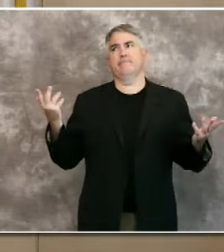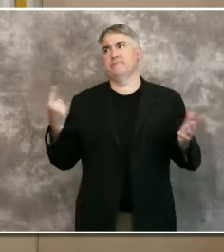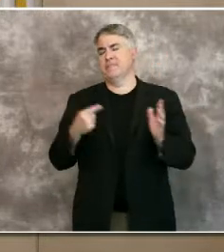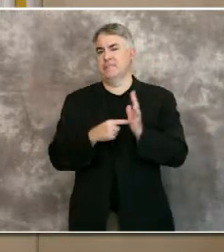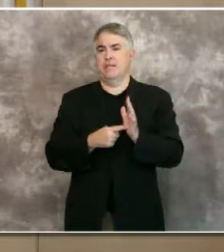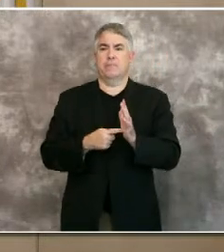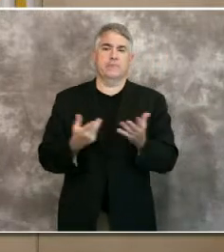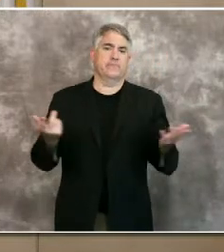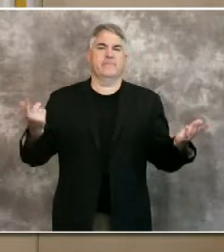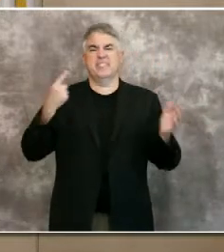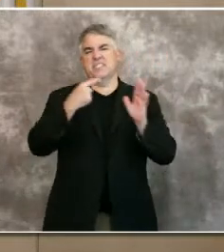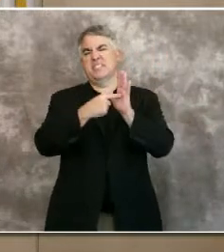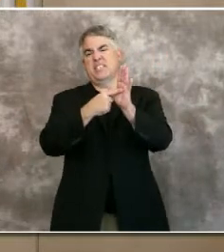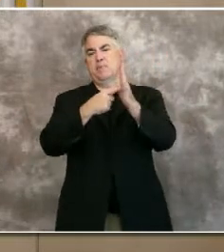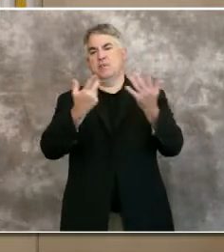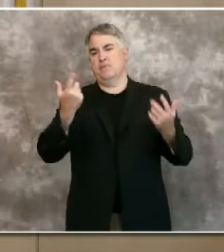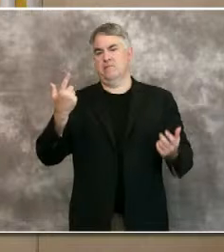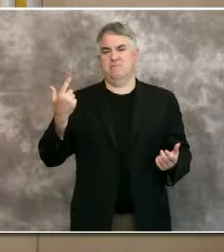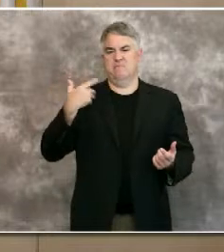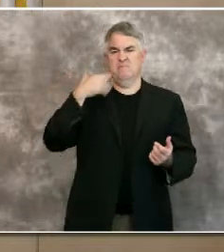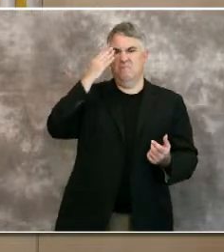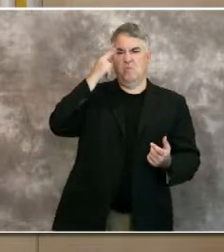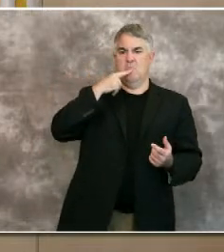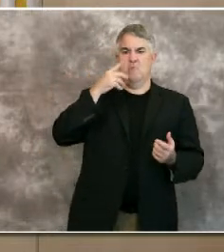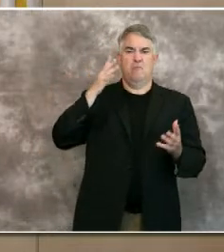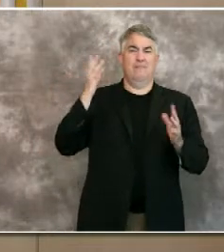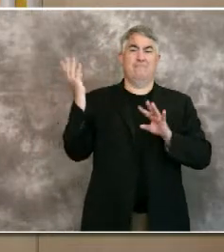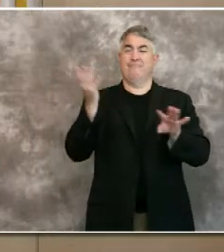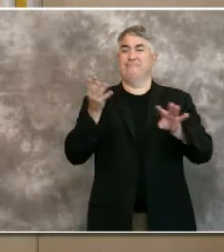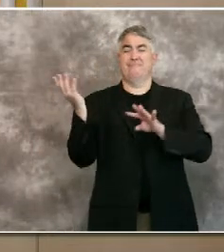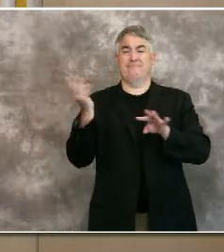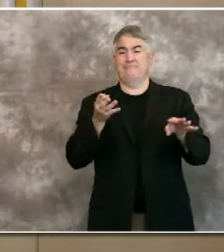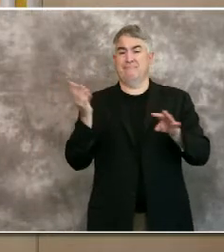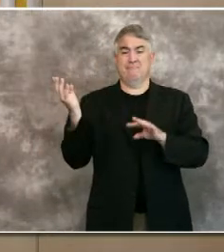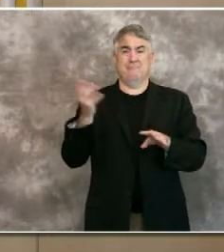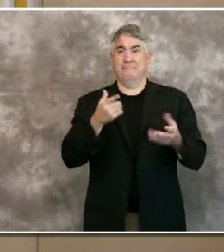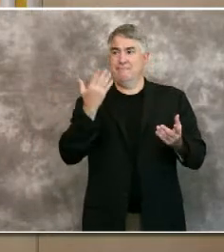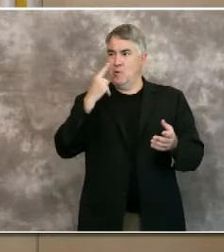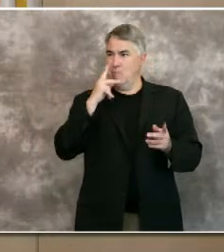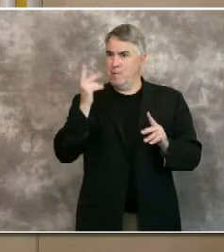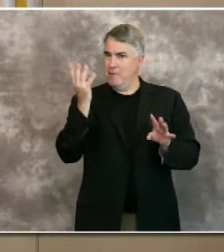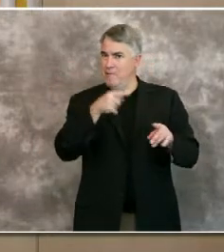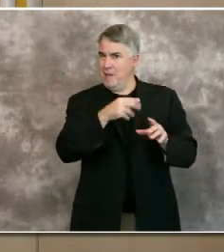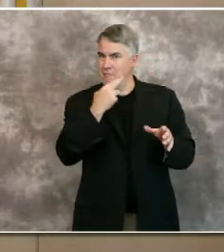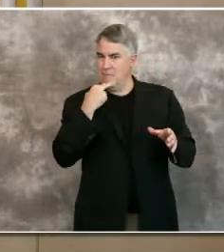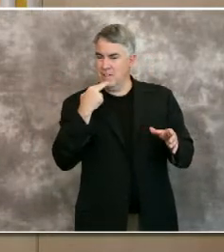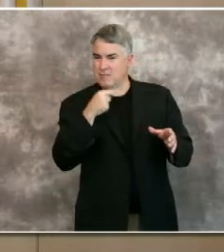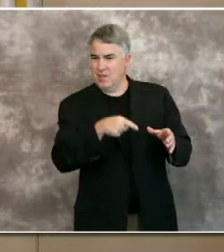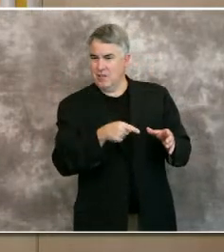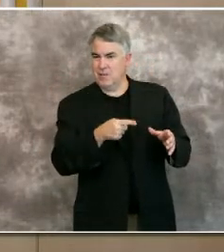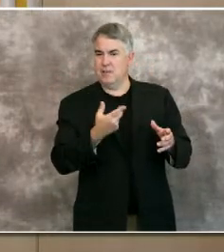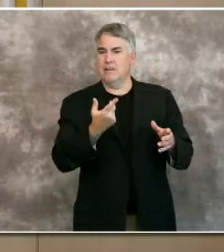know who all has been at that restaurant, that's why we are strongly encouraging restaurants to